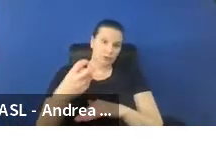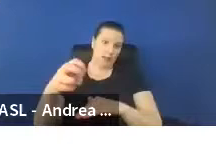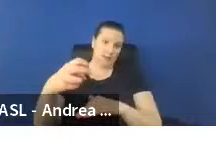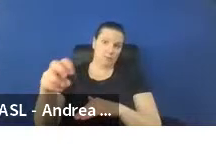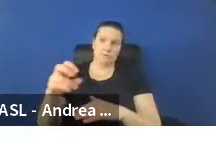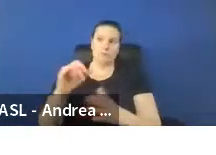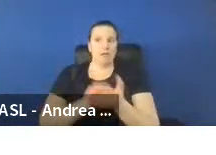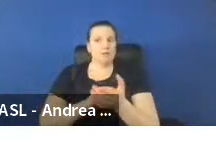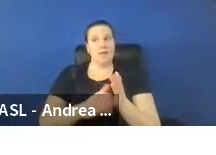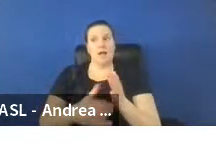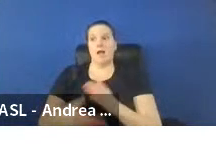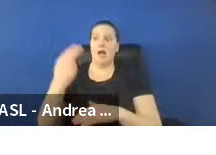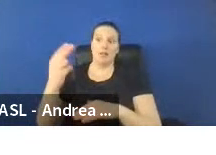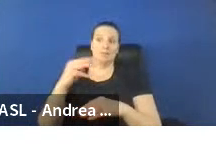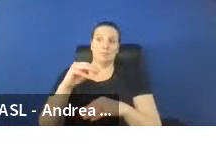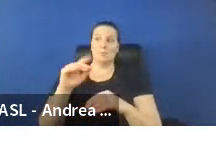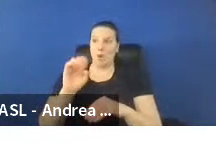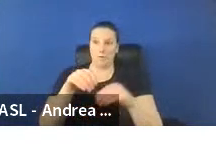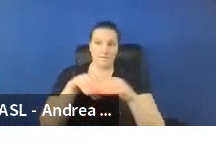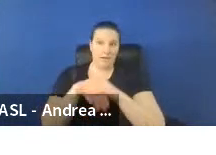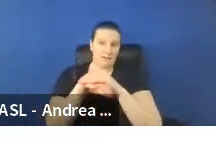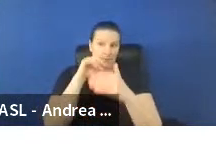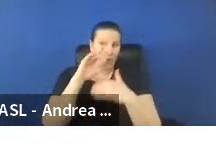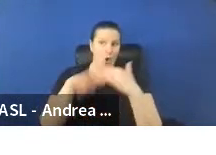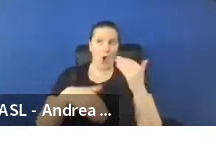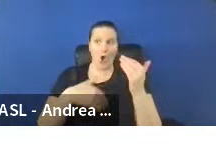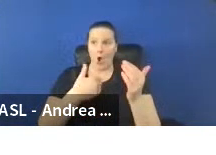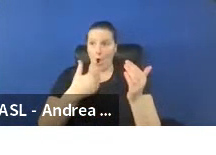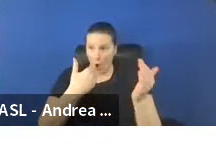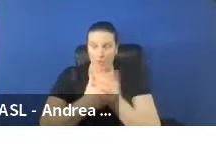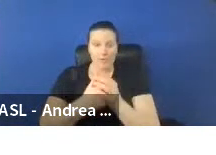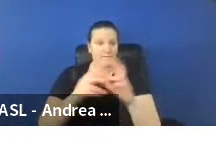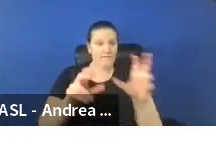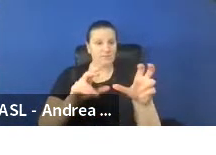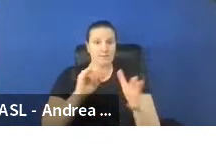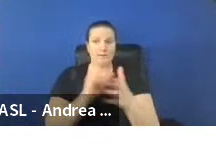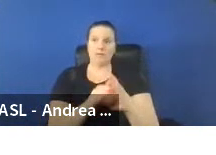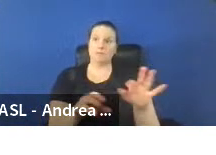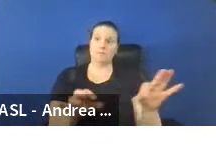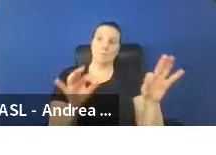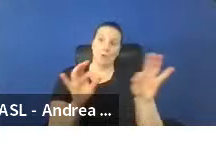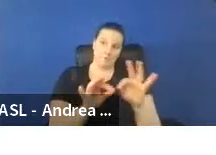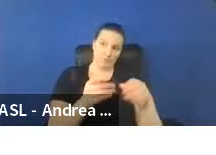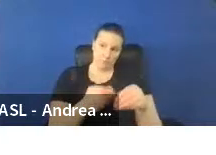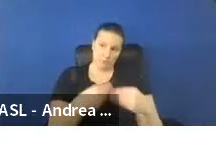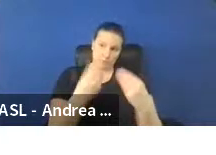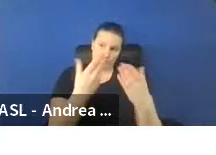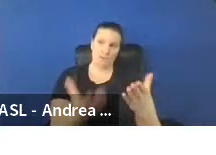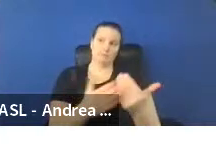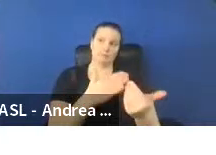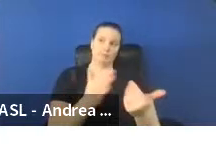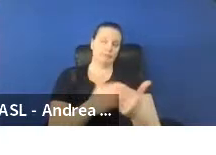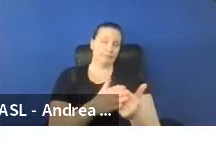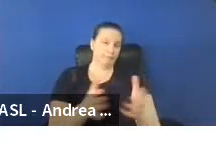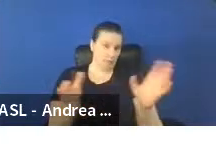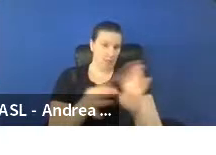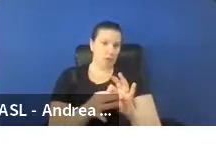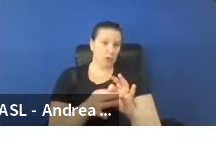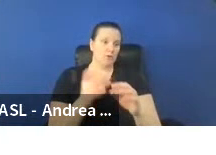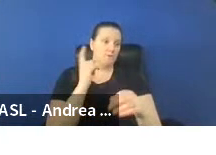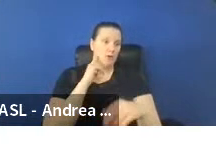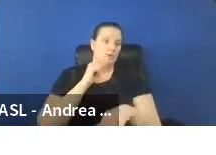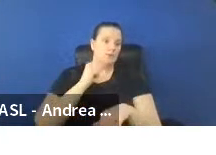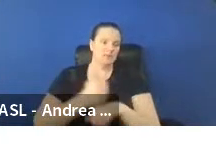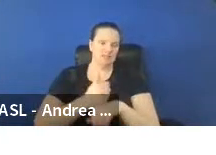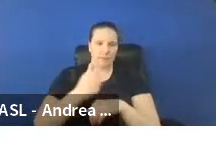of the representative transit investments. So this really highlights the importance of providing convenient connections to the